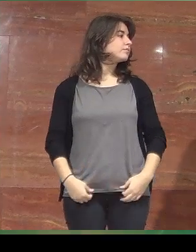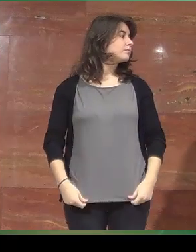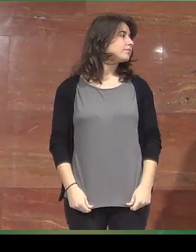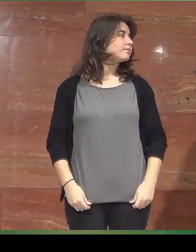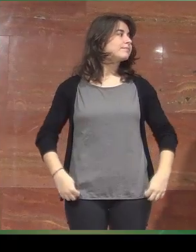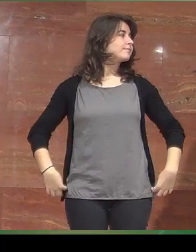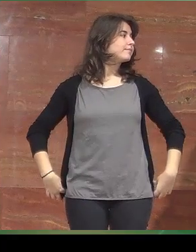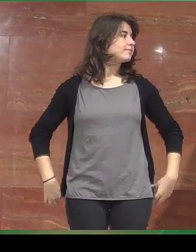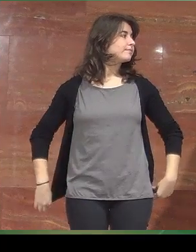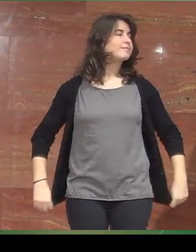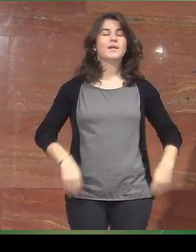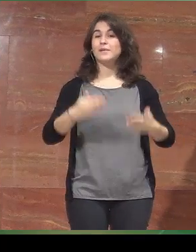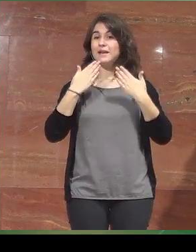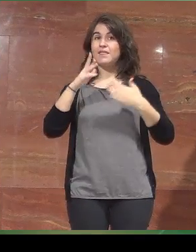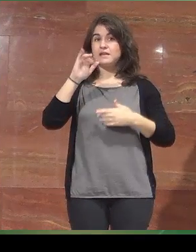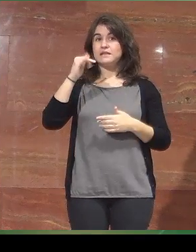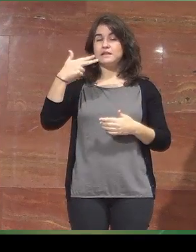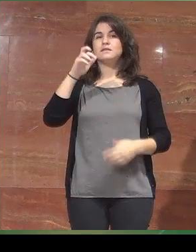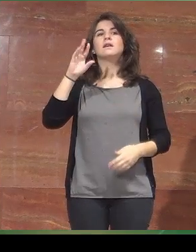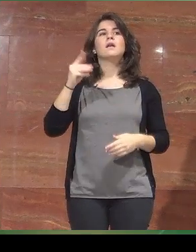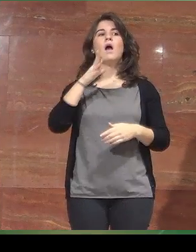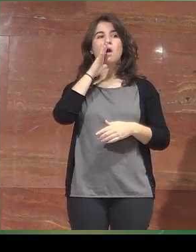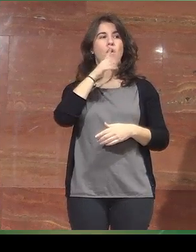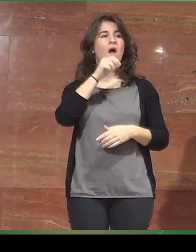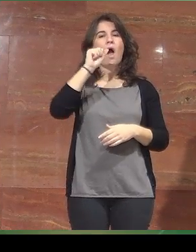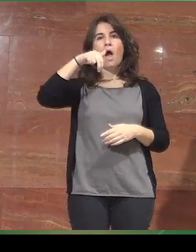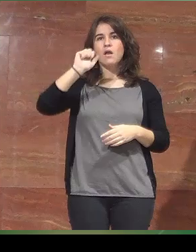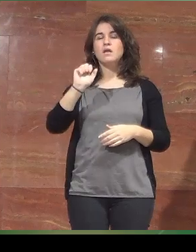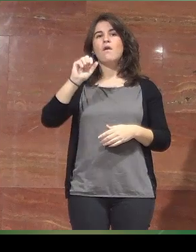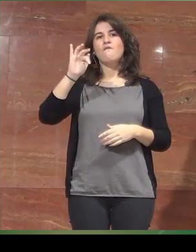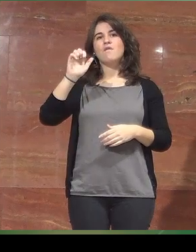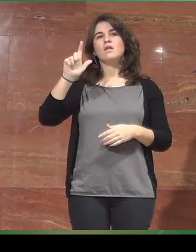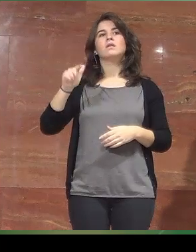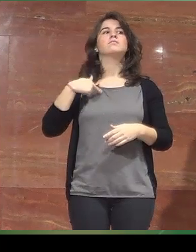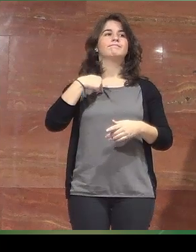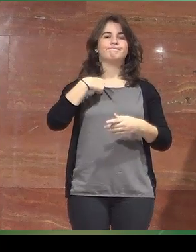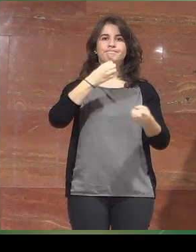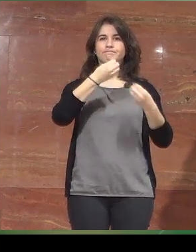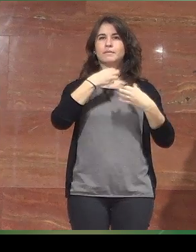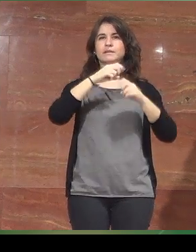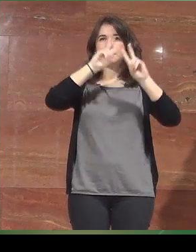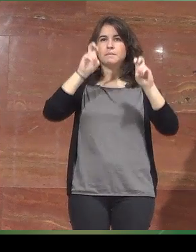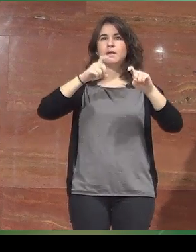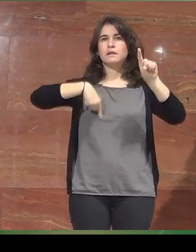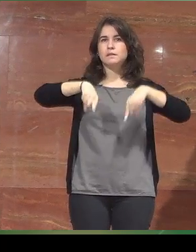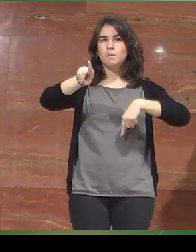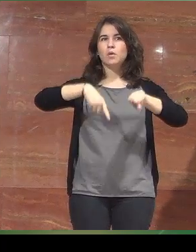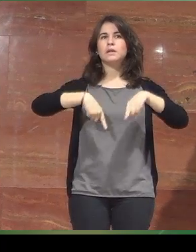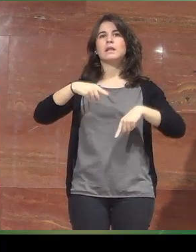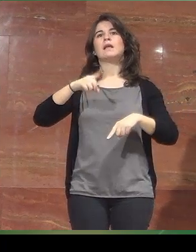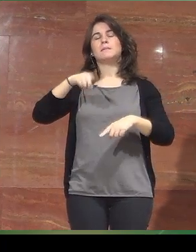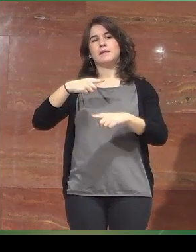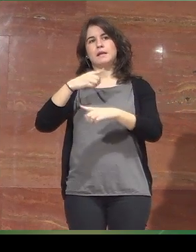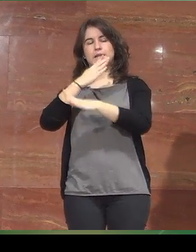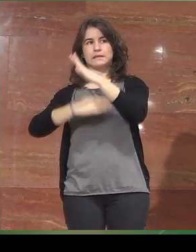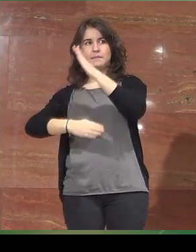Muchas gracias, Richard. A continuación, Ann Frye nos va a hablar sobre transporte y discapacidad intelectual,